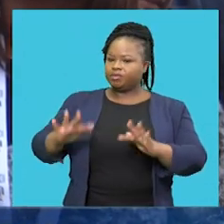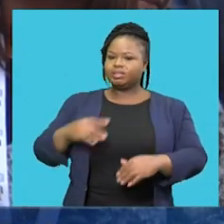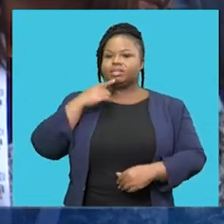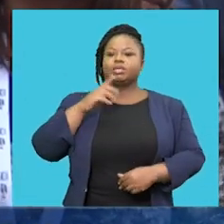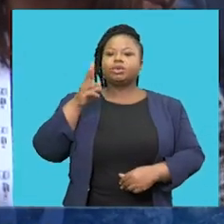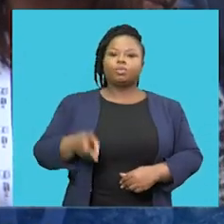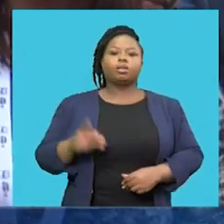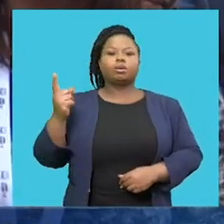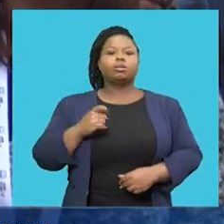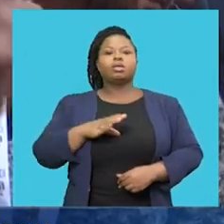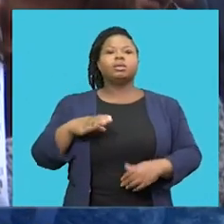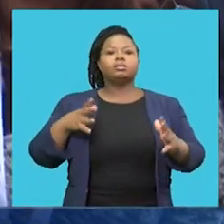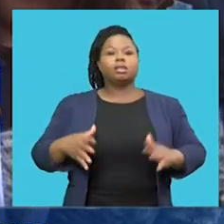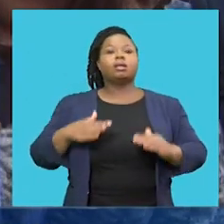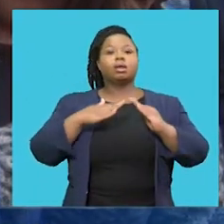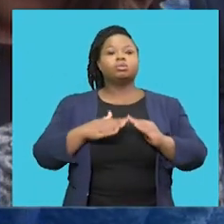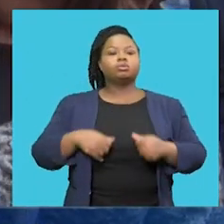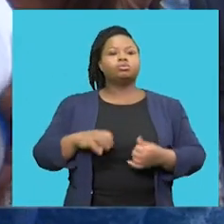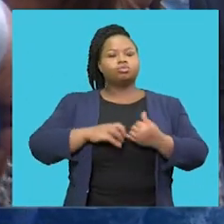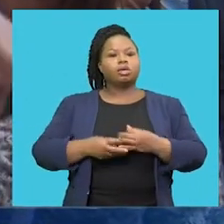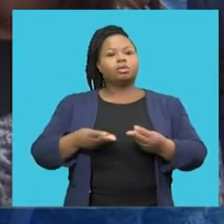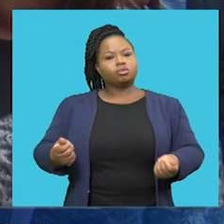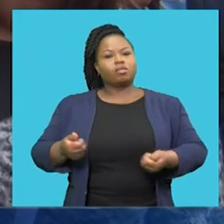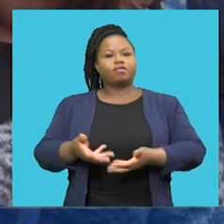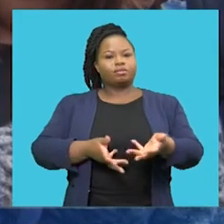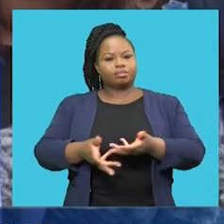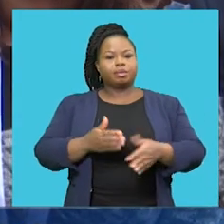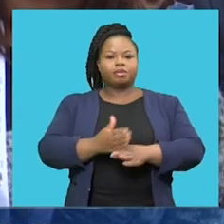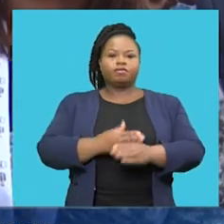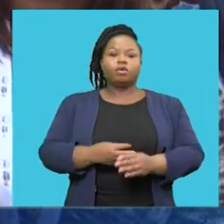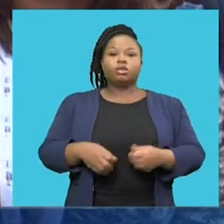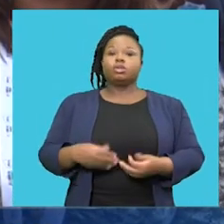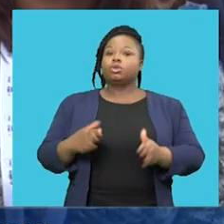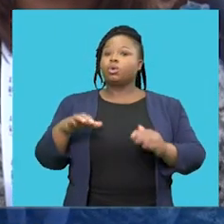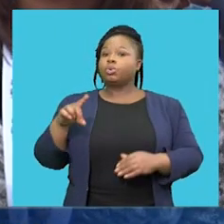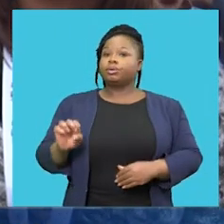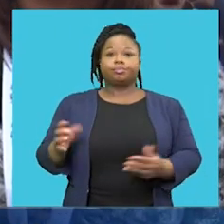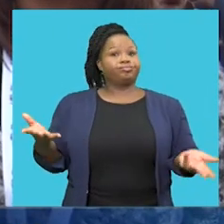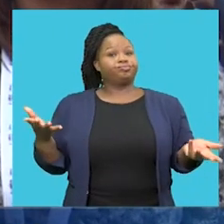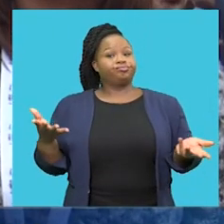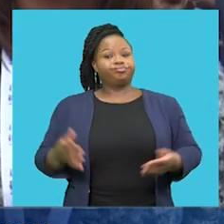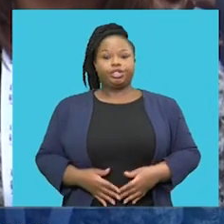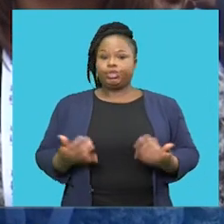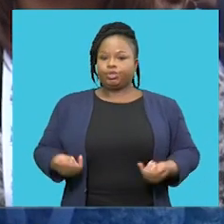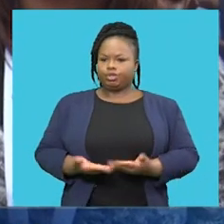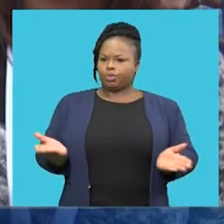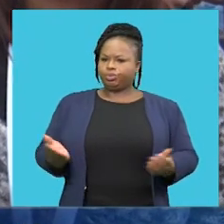will call the counselor and the human settlement to come and address us before he opened that court. But the peer court was being opened. Today is